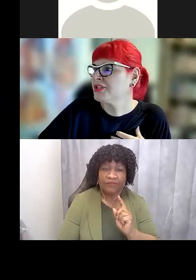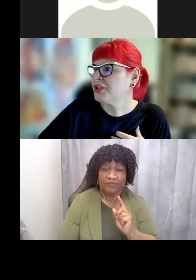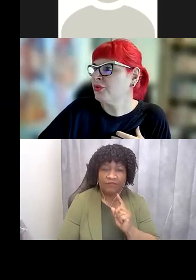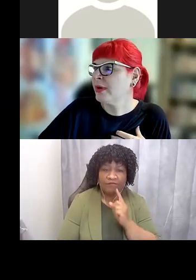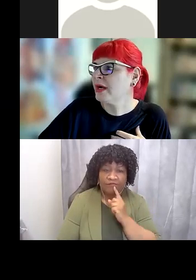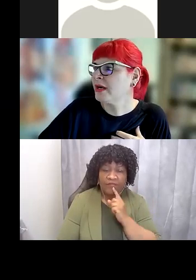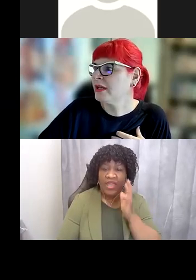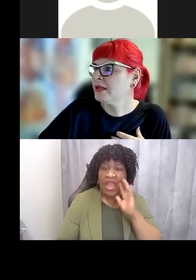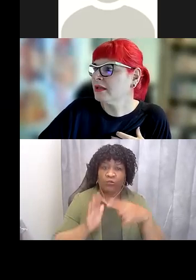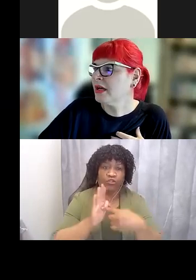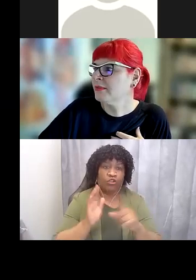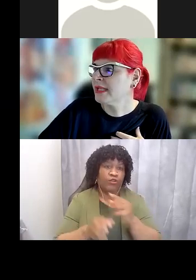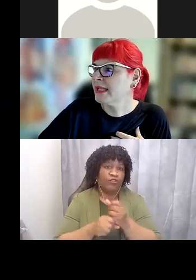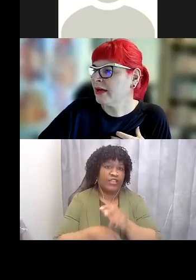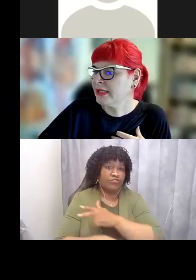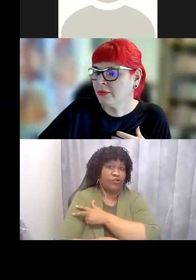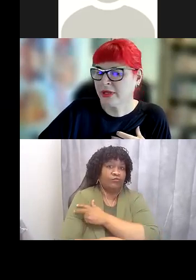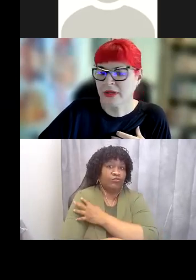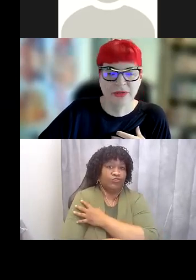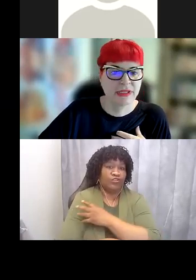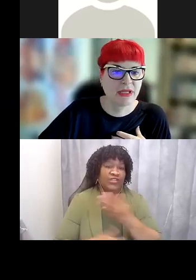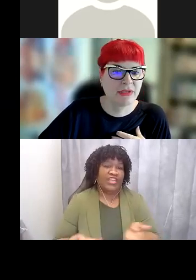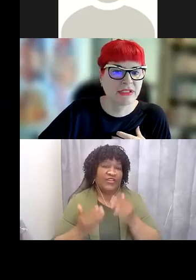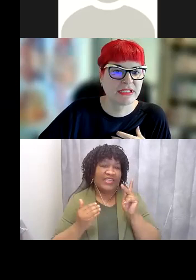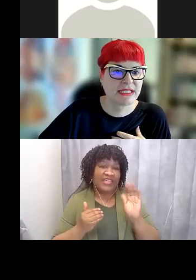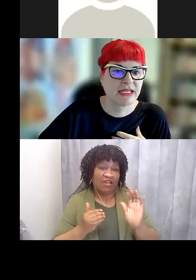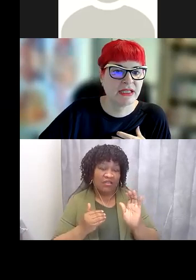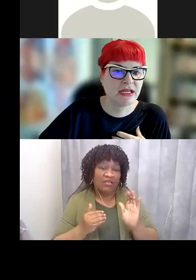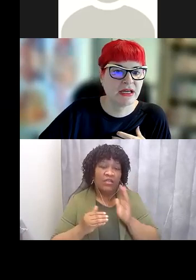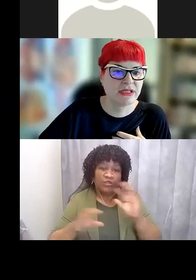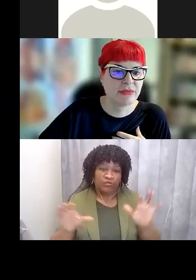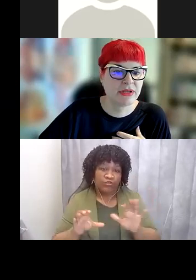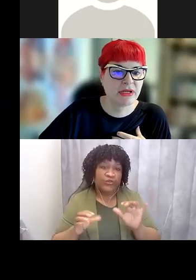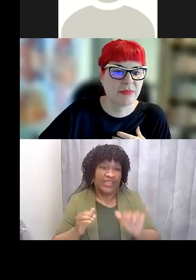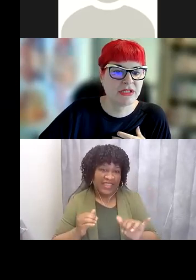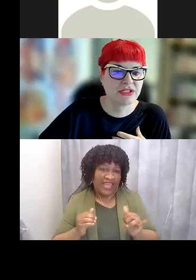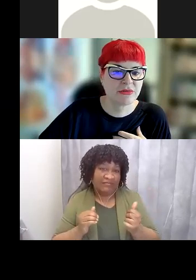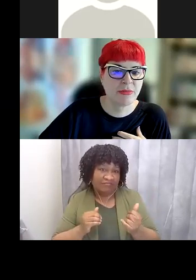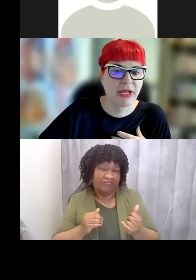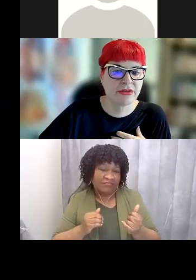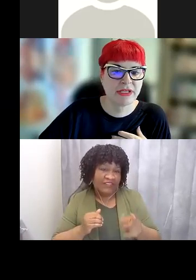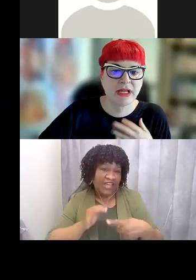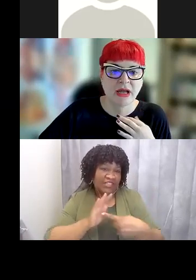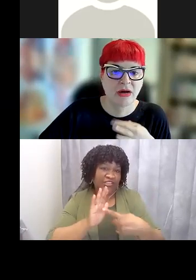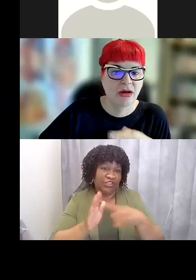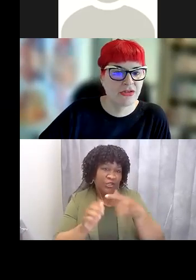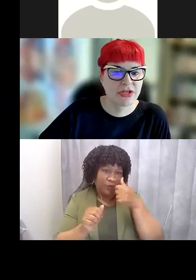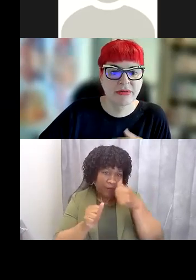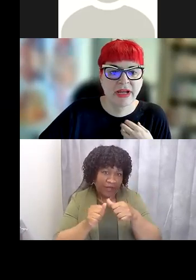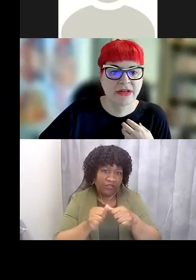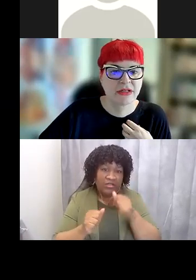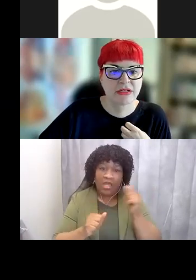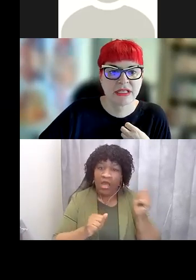I'm going to show you where in King County we are doing them in just a second. But just a reminder that not all